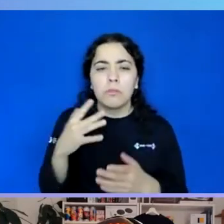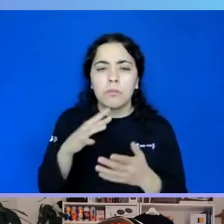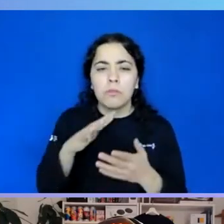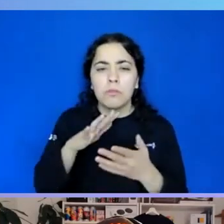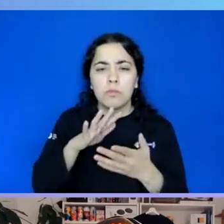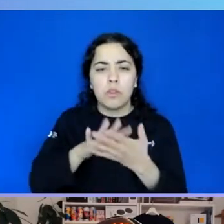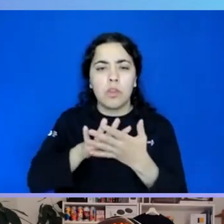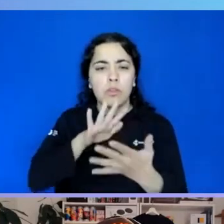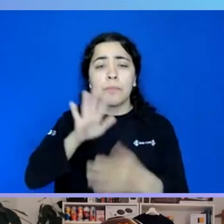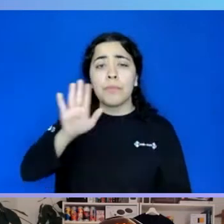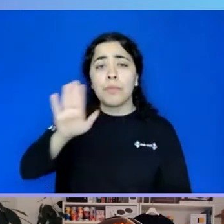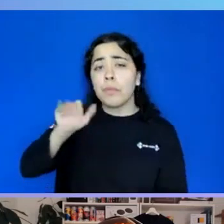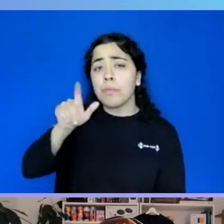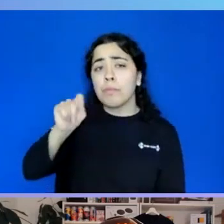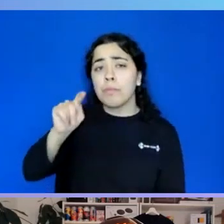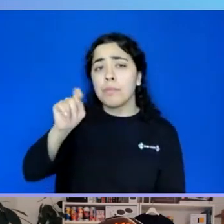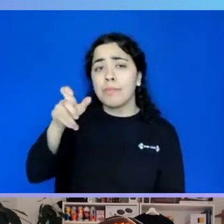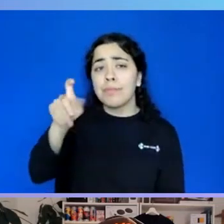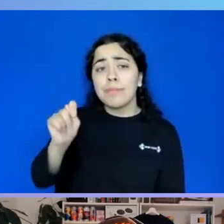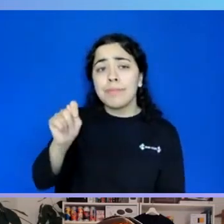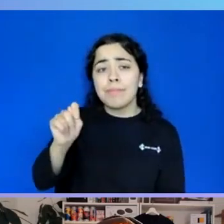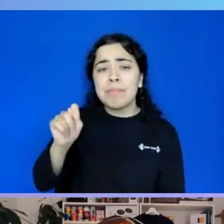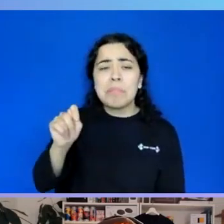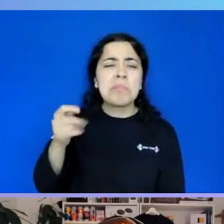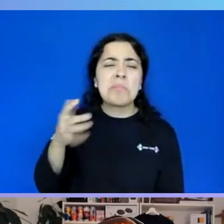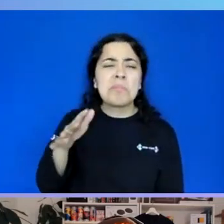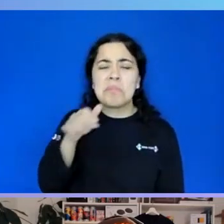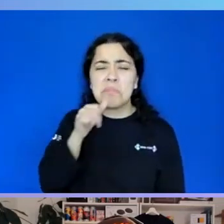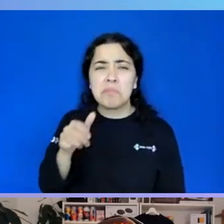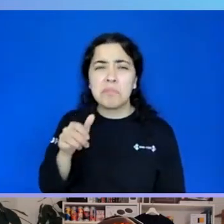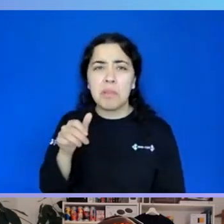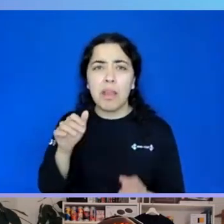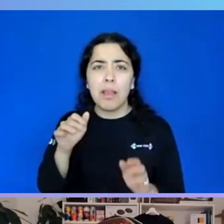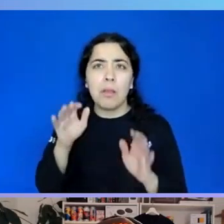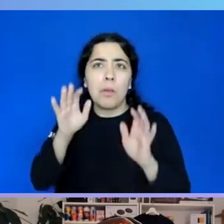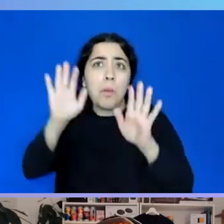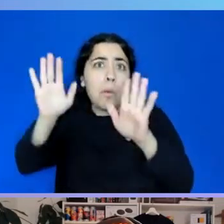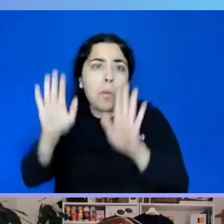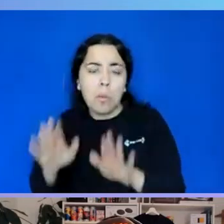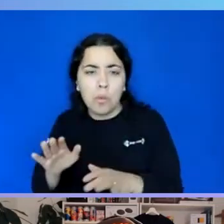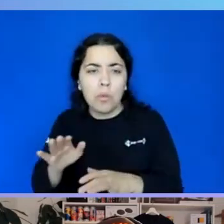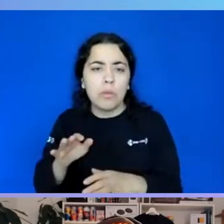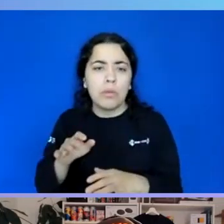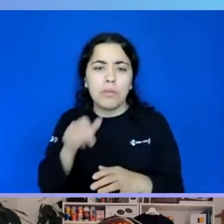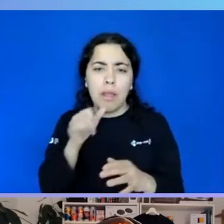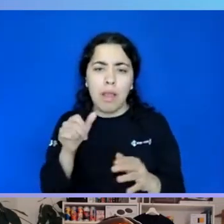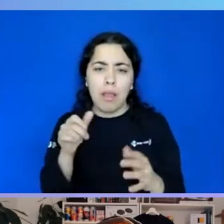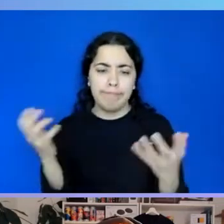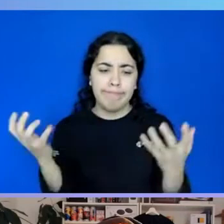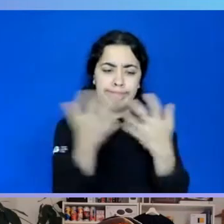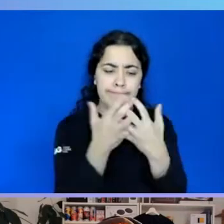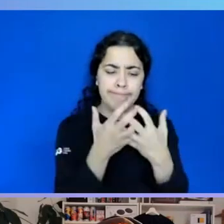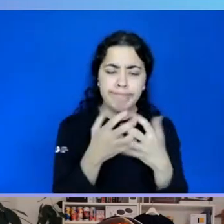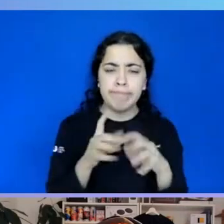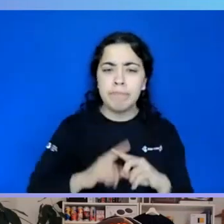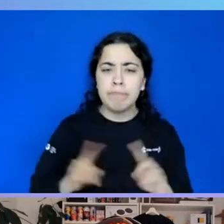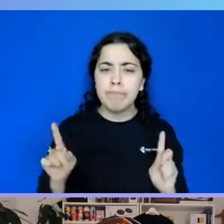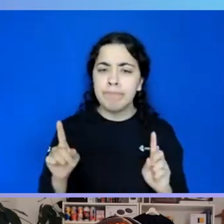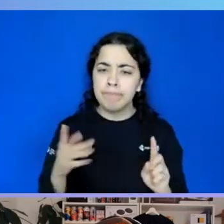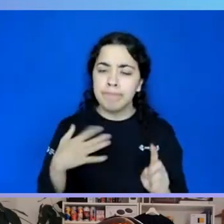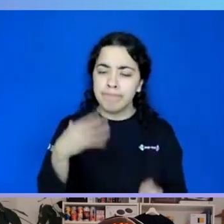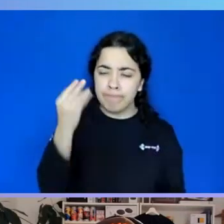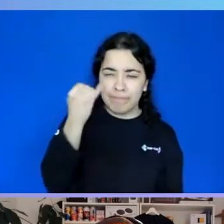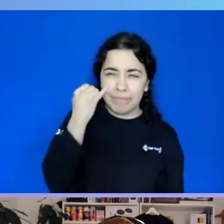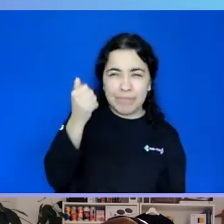The alt texts are not very good, not corresponding. But I think if they